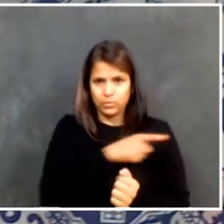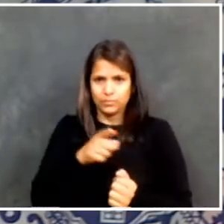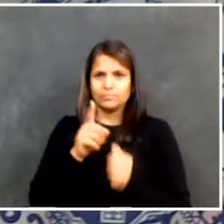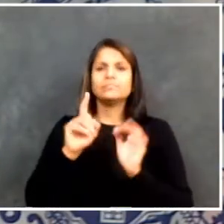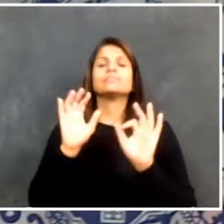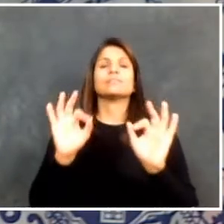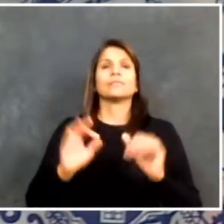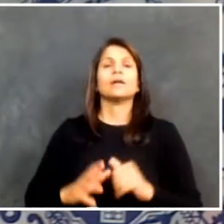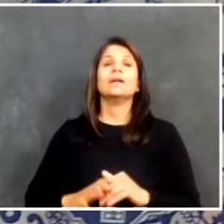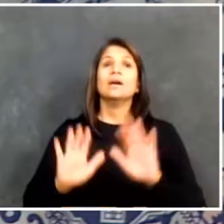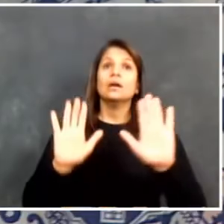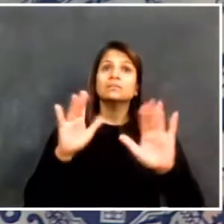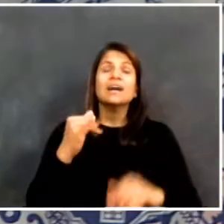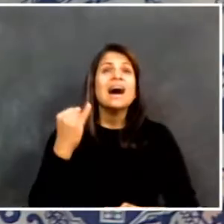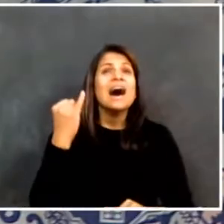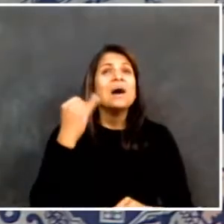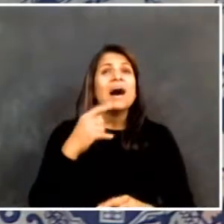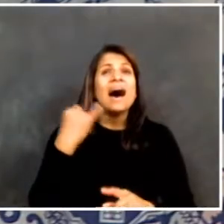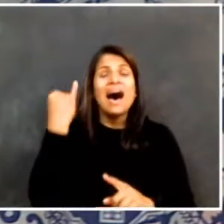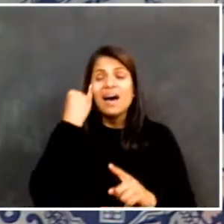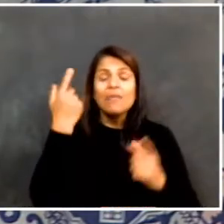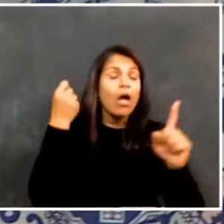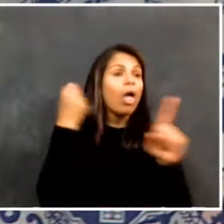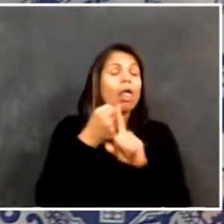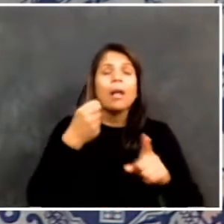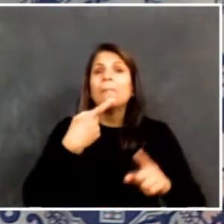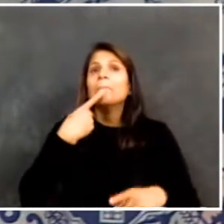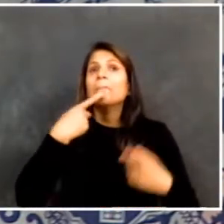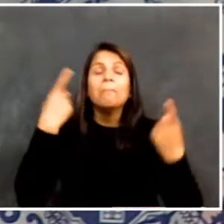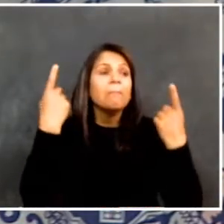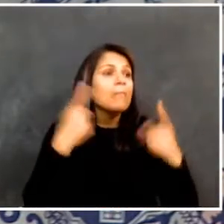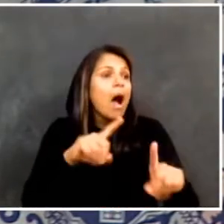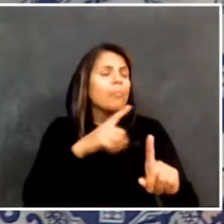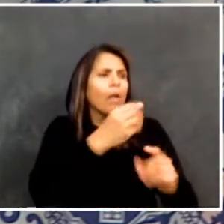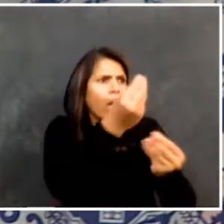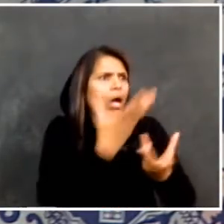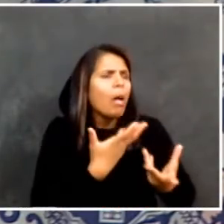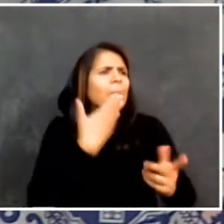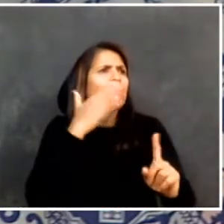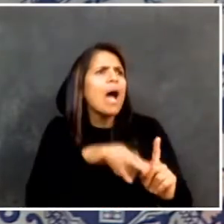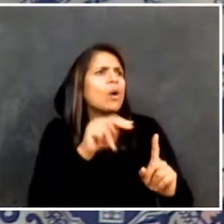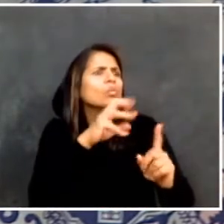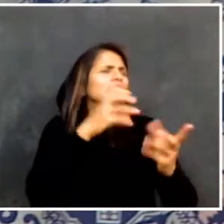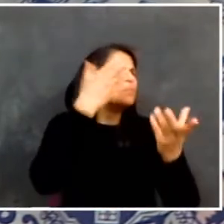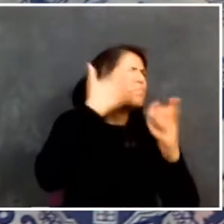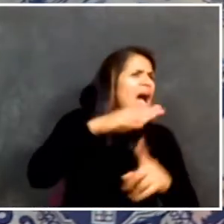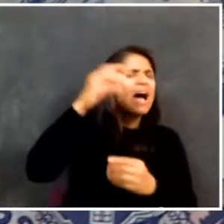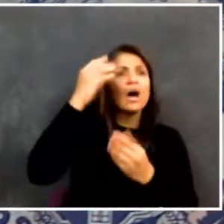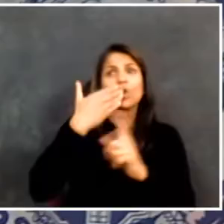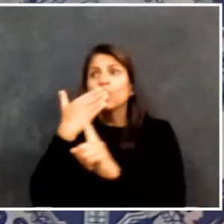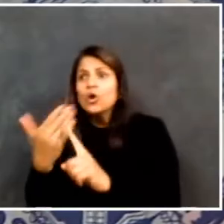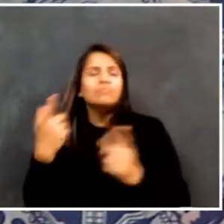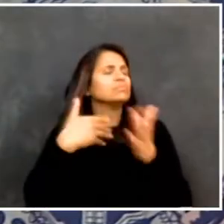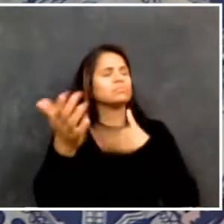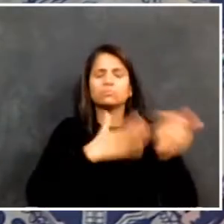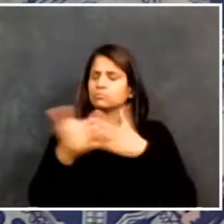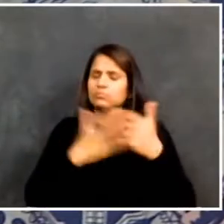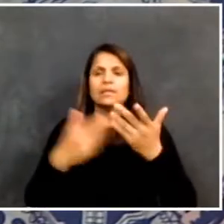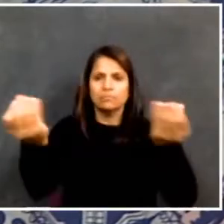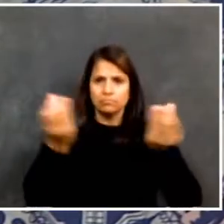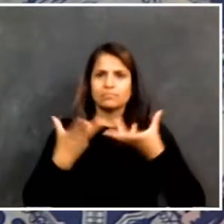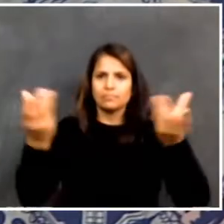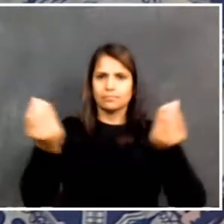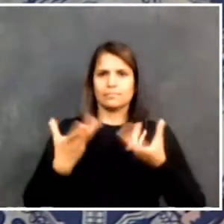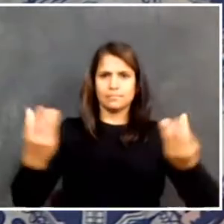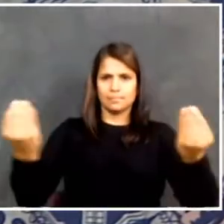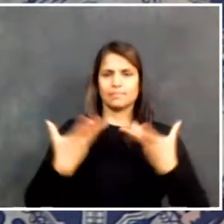still have a lot of work to do to protect people and save lives right now. So I'm never going to say to our health leadership, hey, focus on